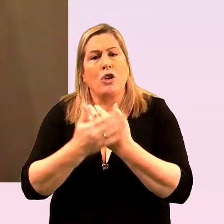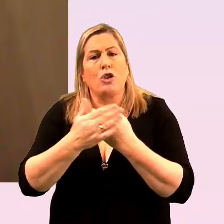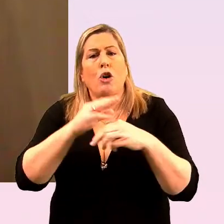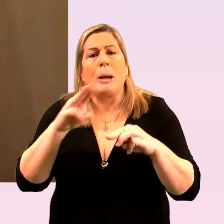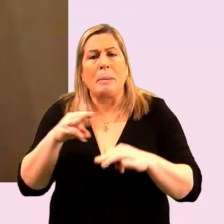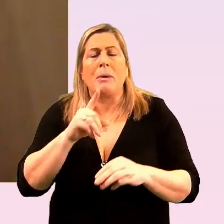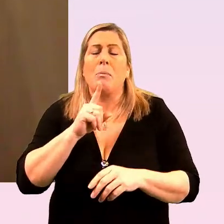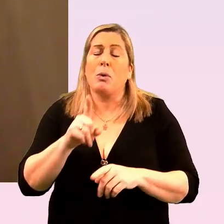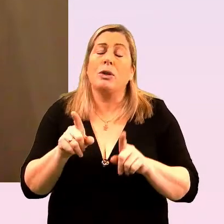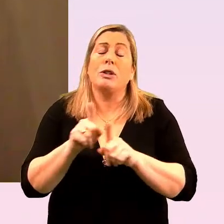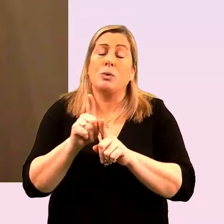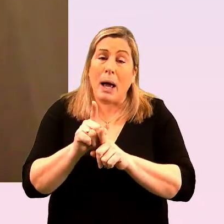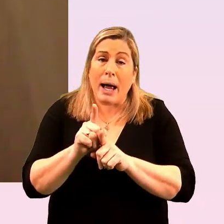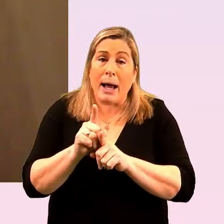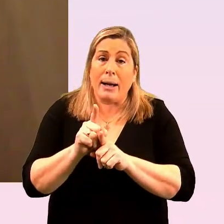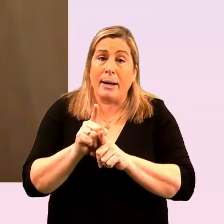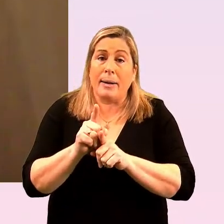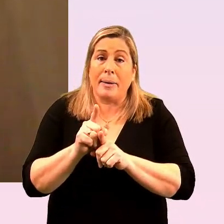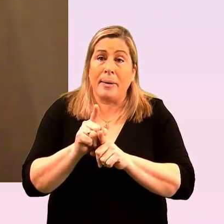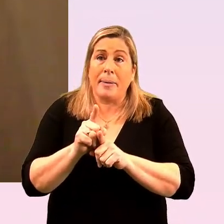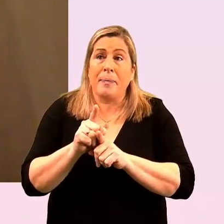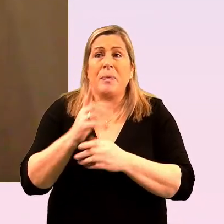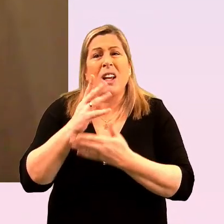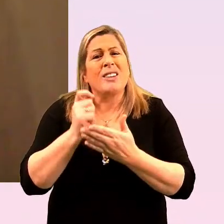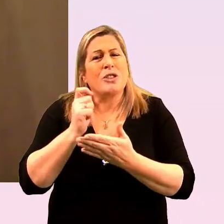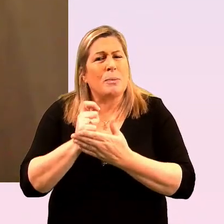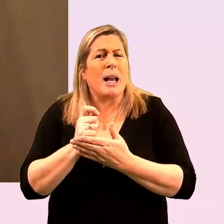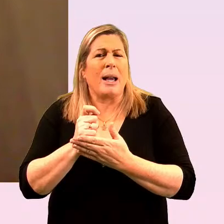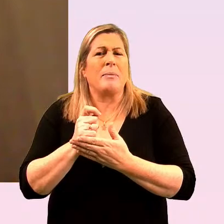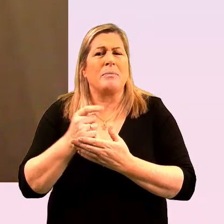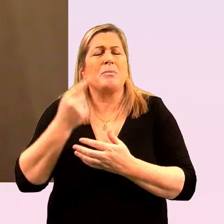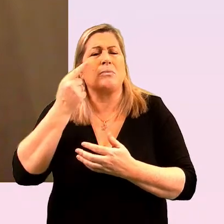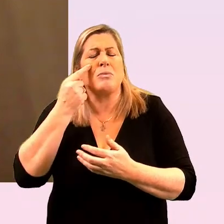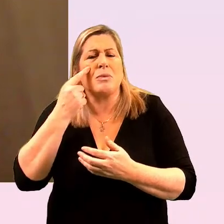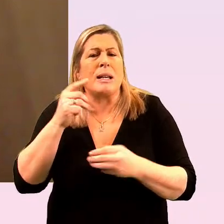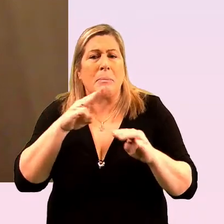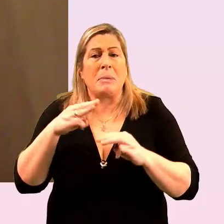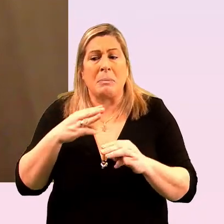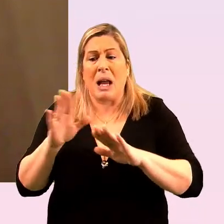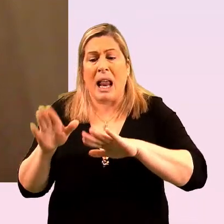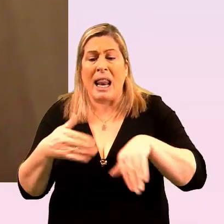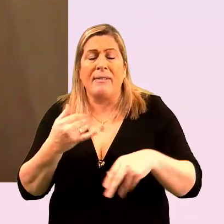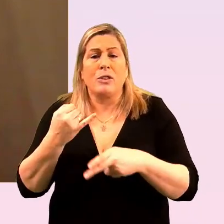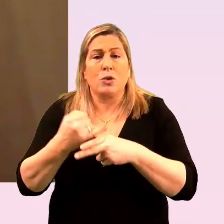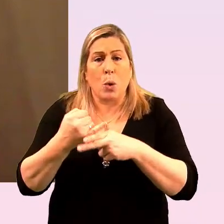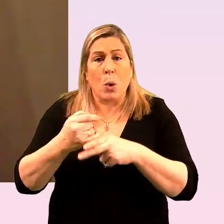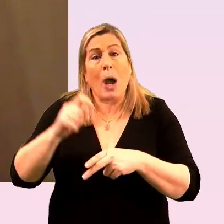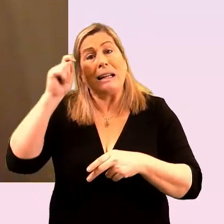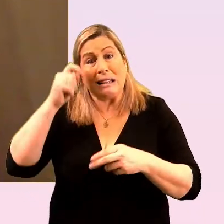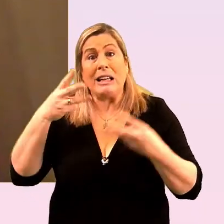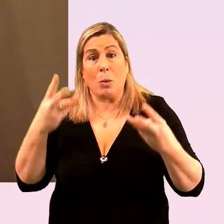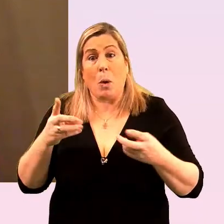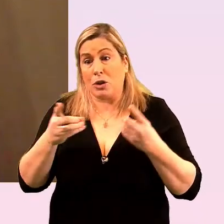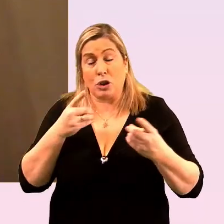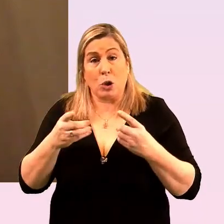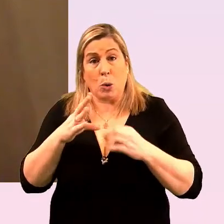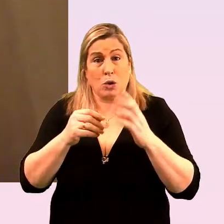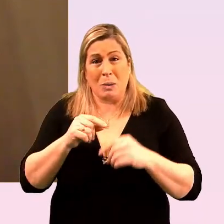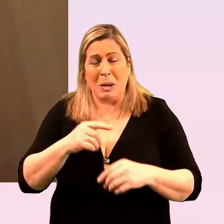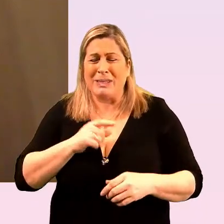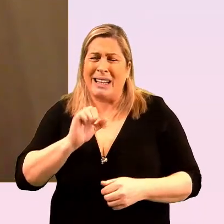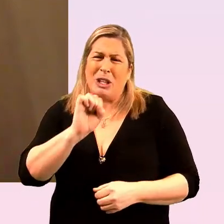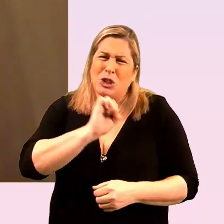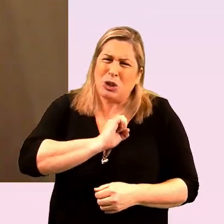But it's also sometimes, I mean, we see it with people leaving school. You think you want to do something, you don't know if you want to